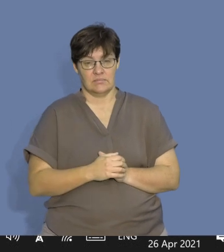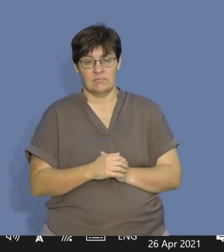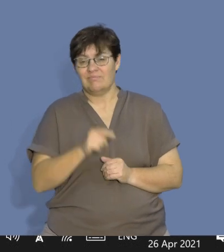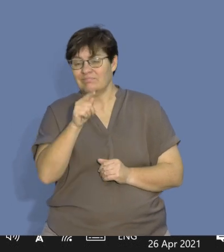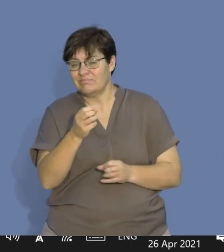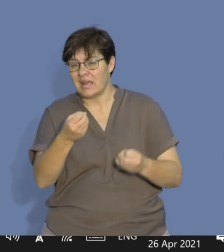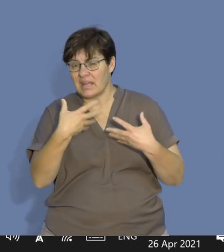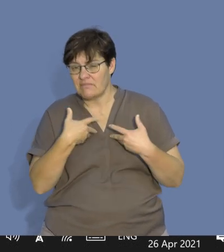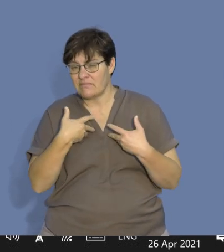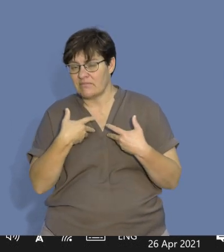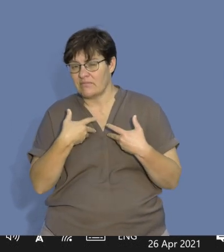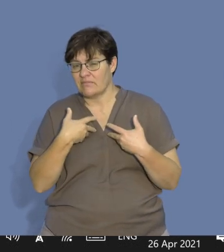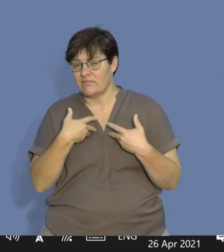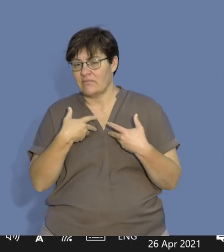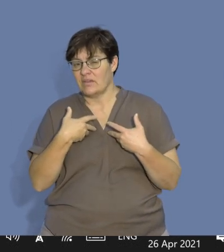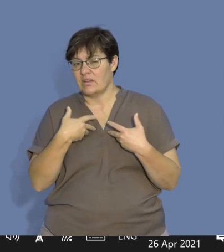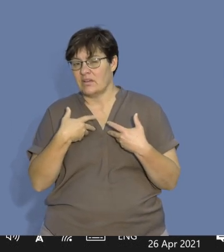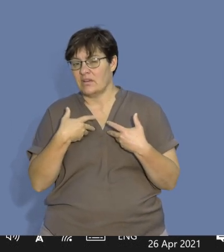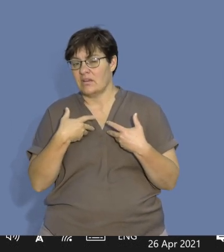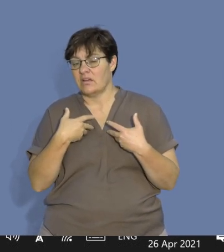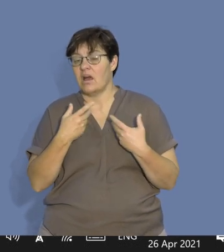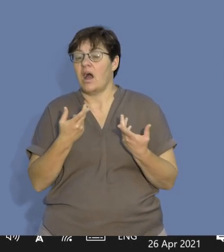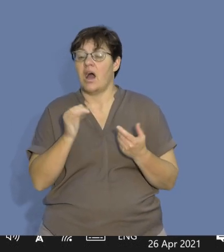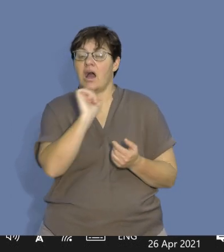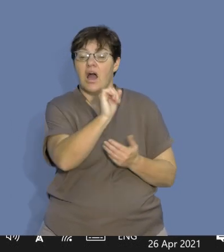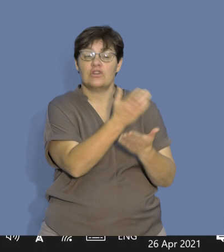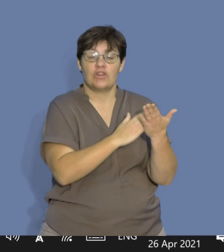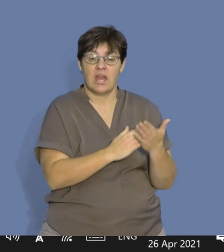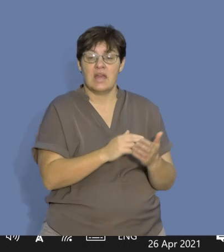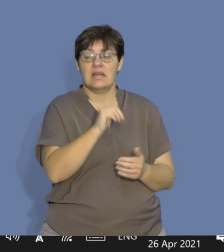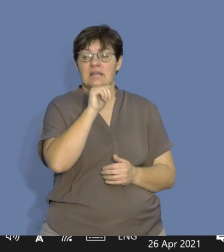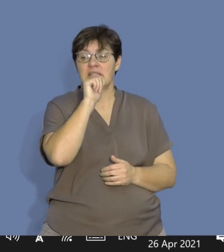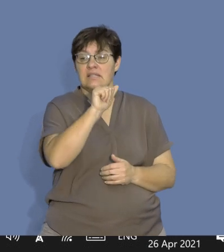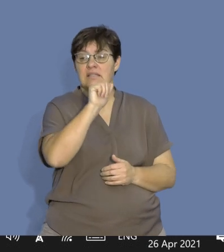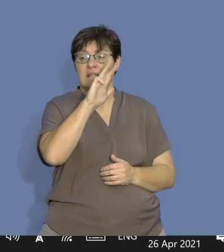437,000. Okay, and that gives me her share amounts to